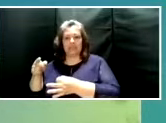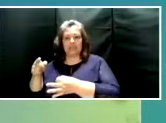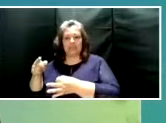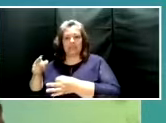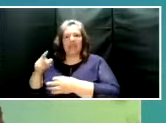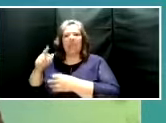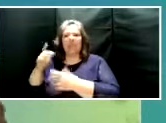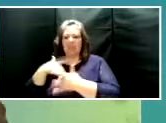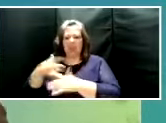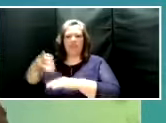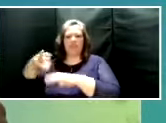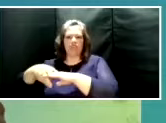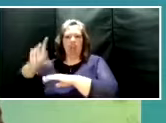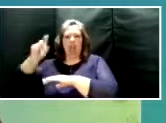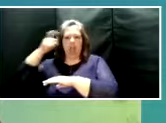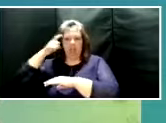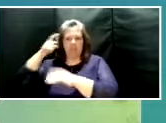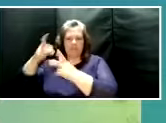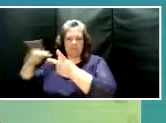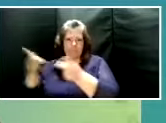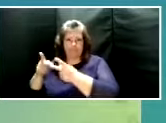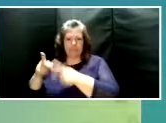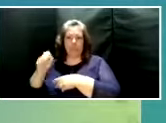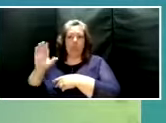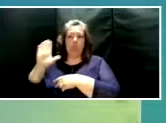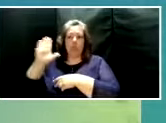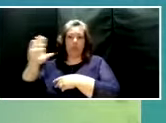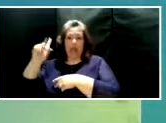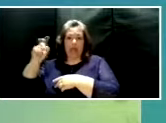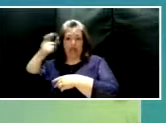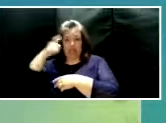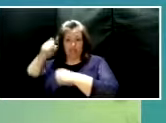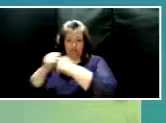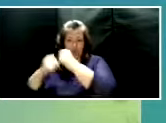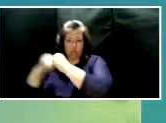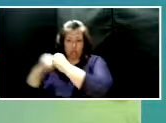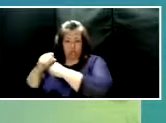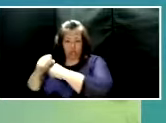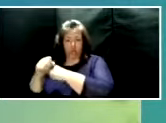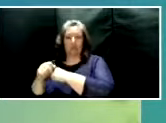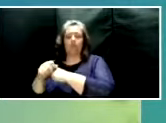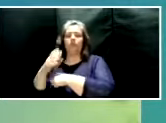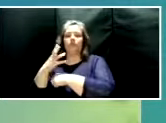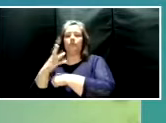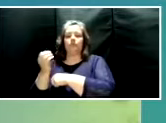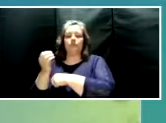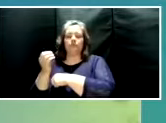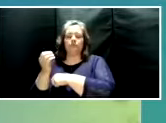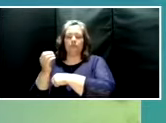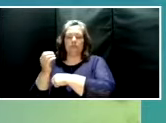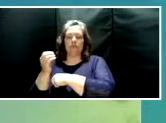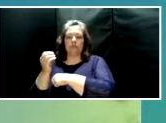governmental places. So we look at government as a whole and how that structure is set up. We also look at